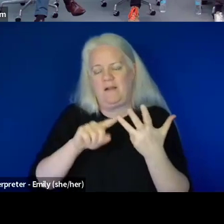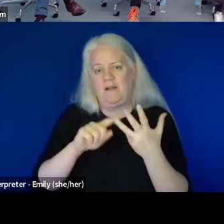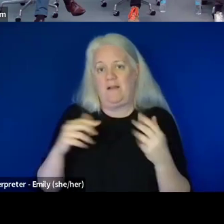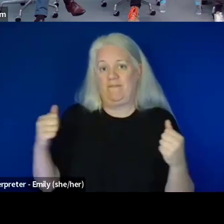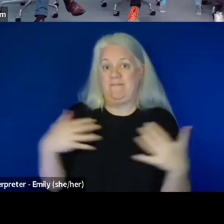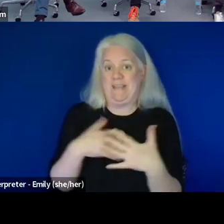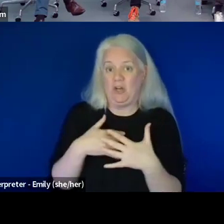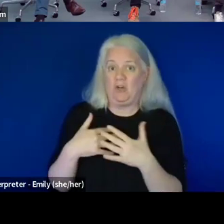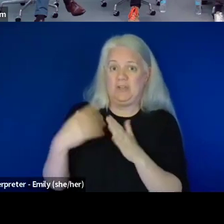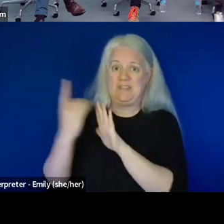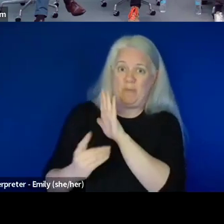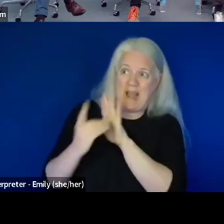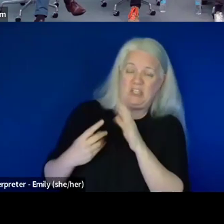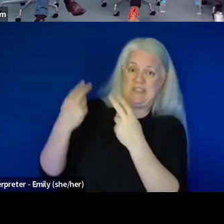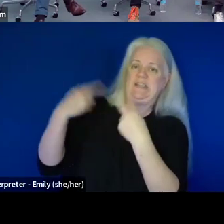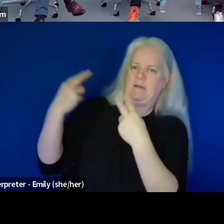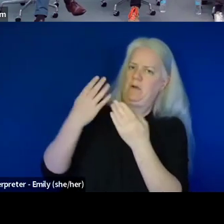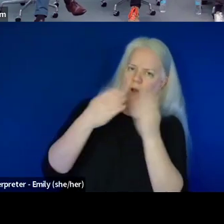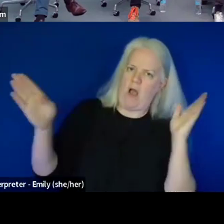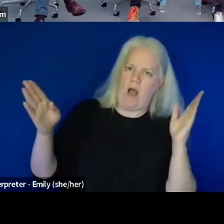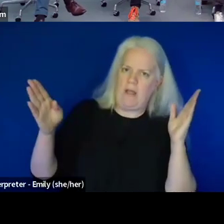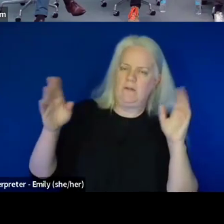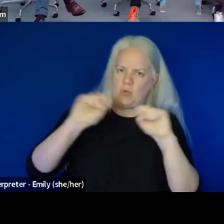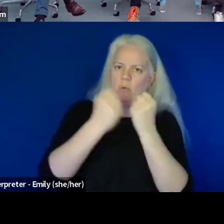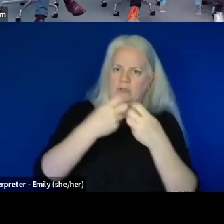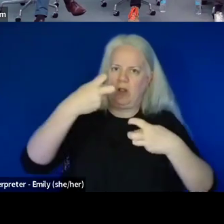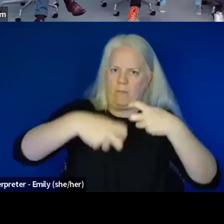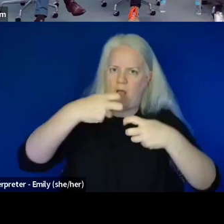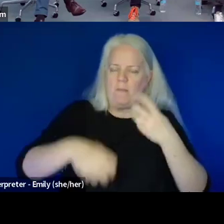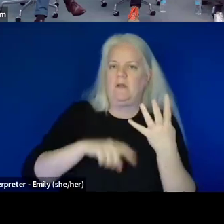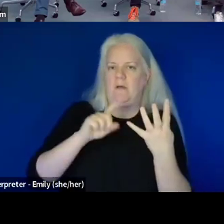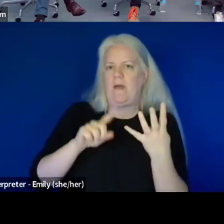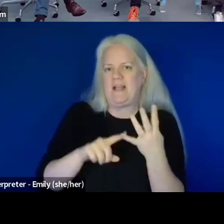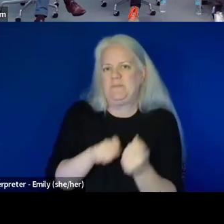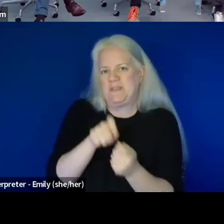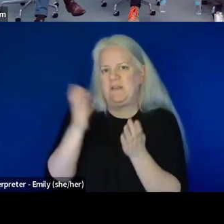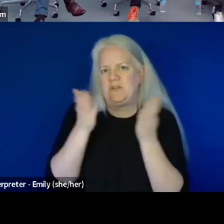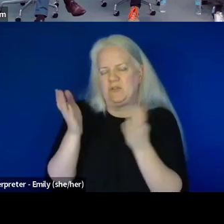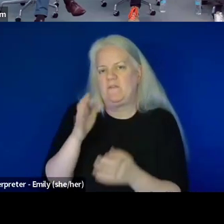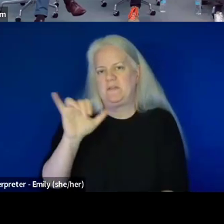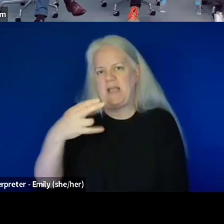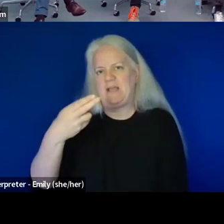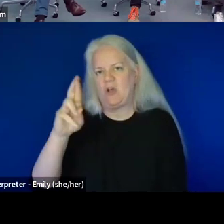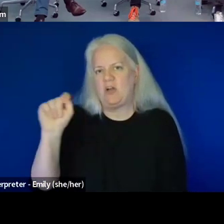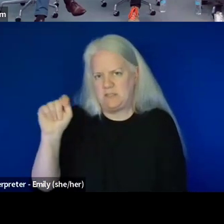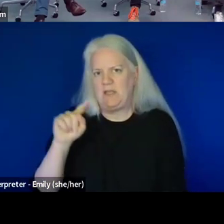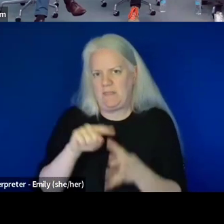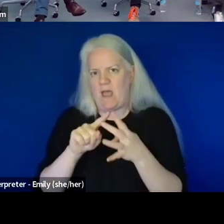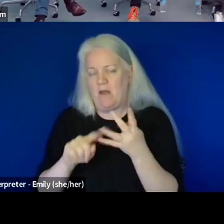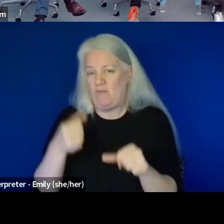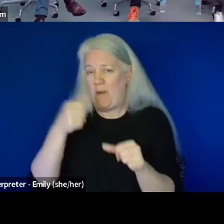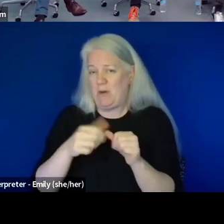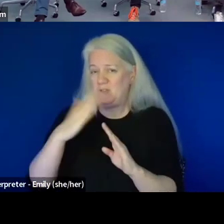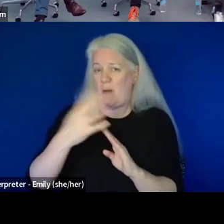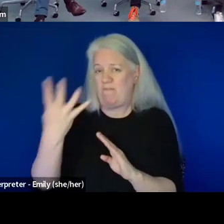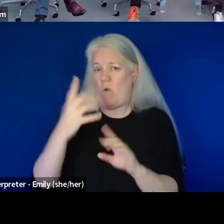lack of specific services such as hormone replacement therapy was one that was mentioned. So maybe we can have an open